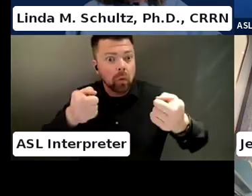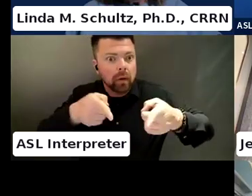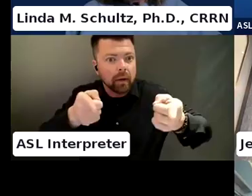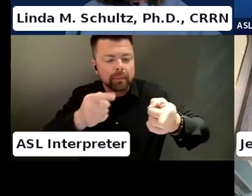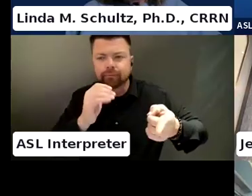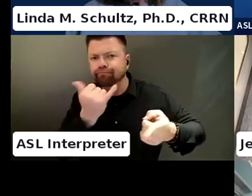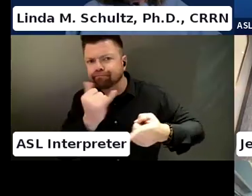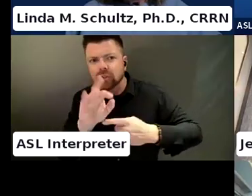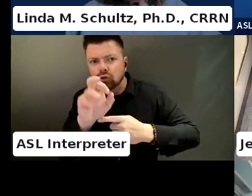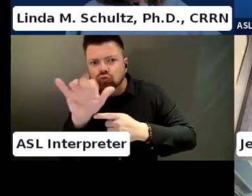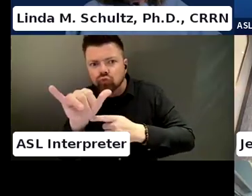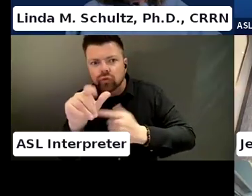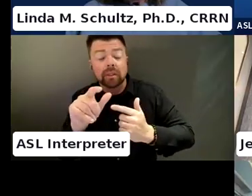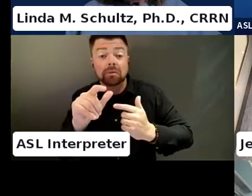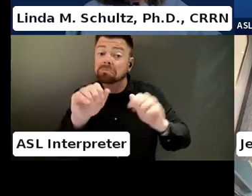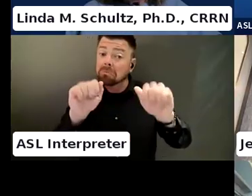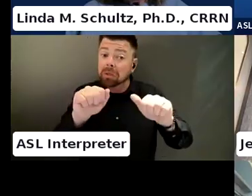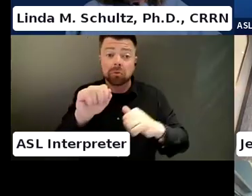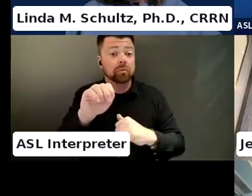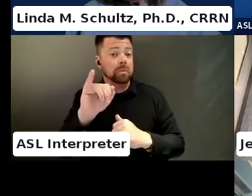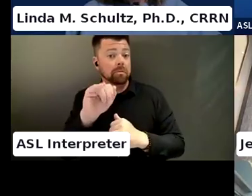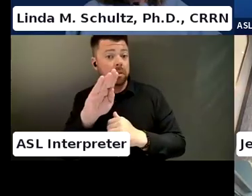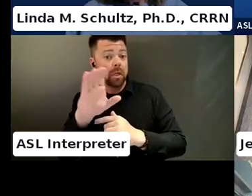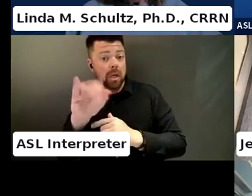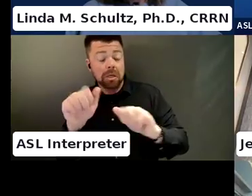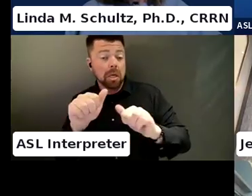implanted brain-computer interface may be helpful.